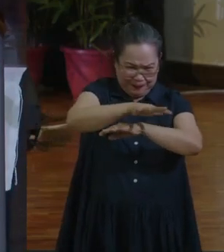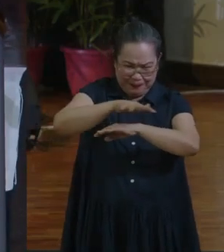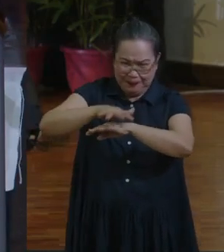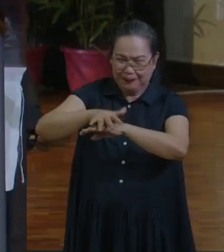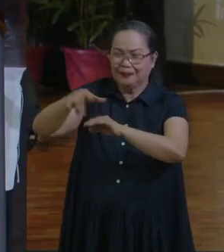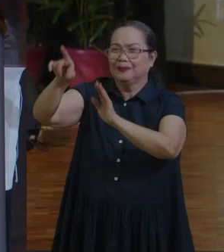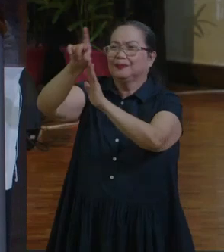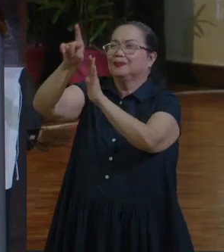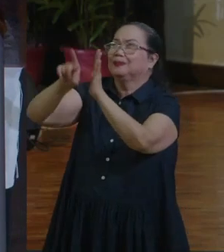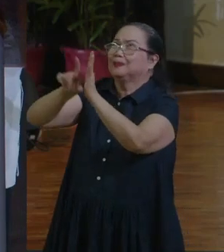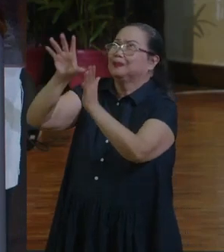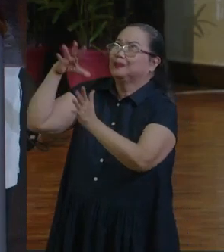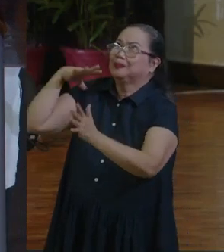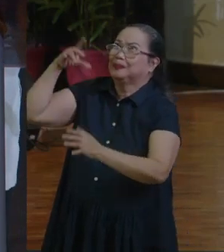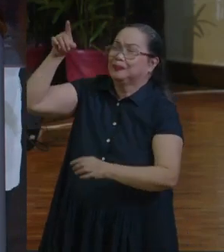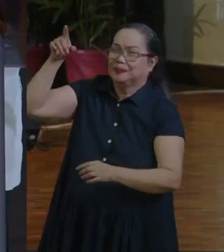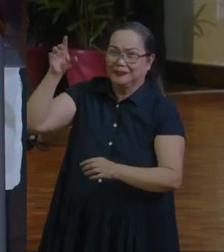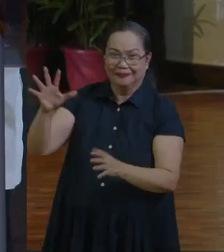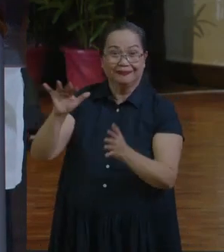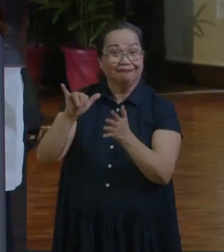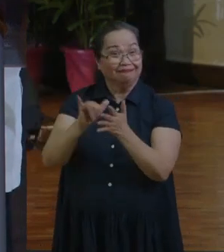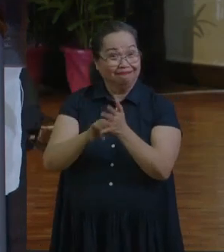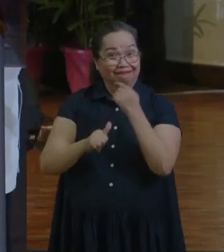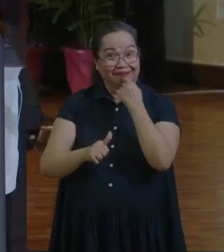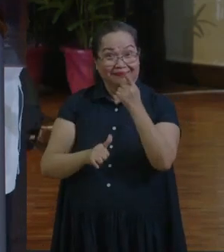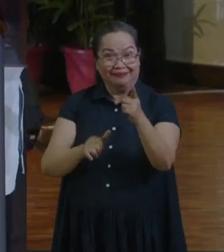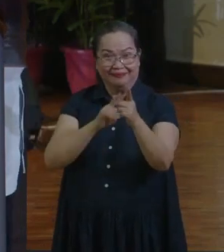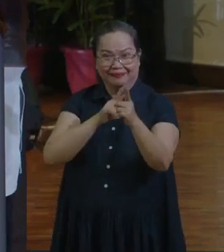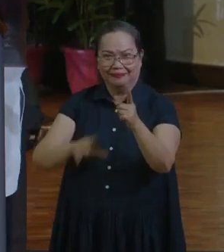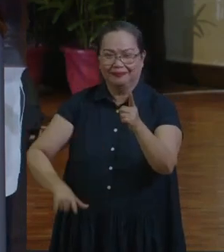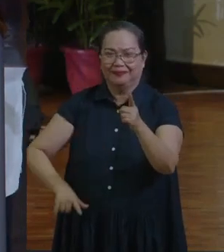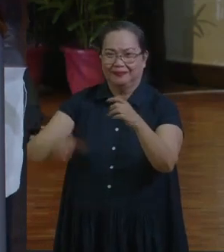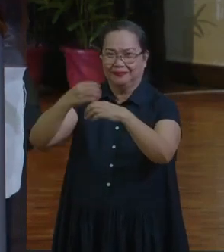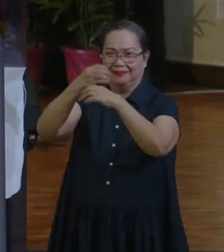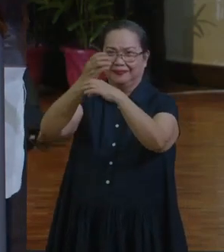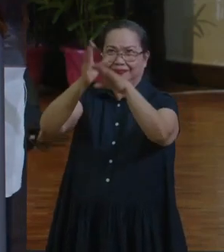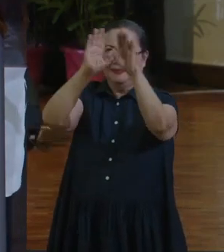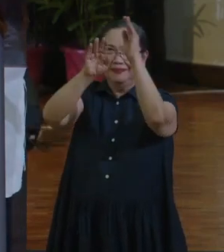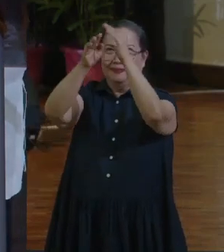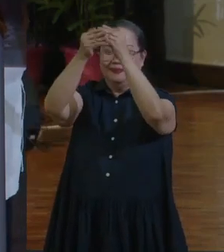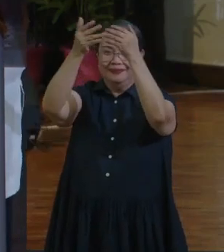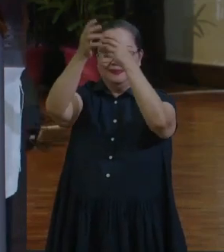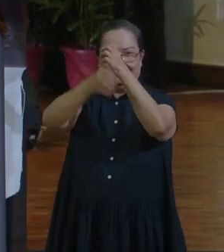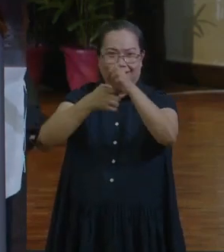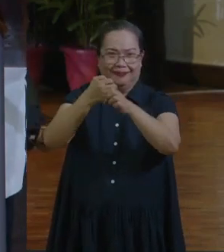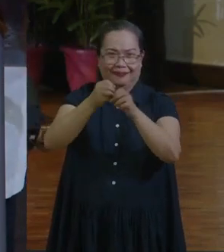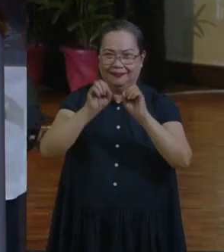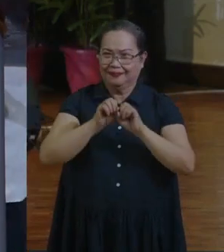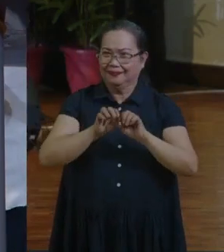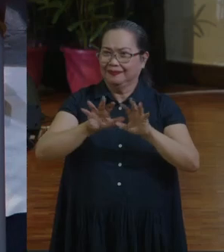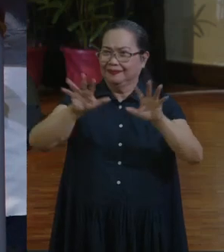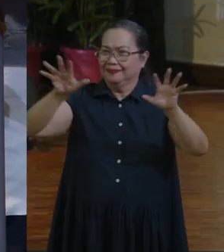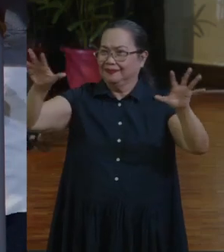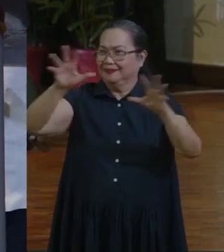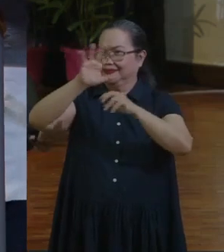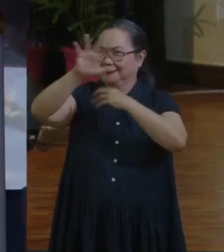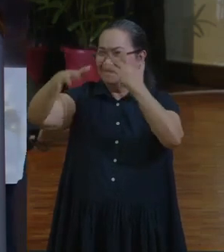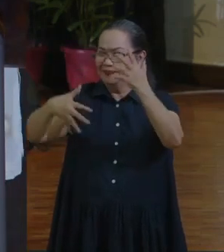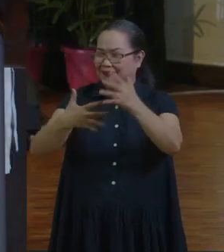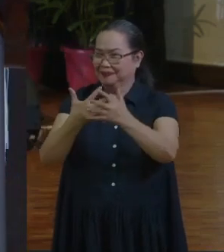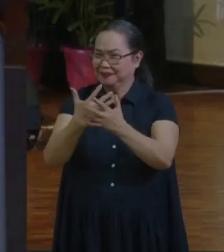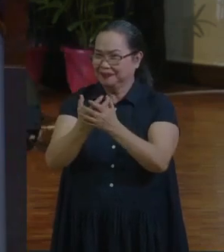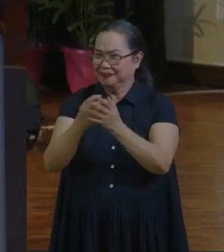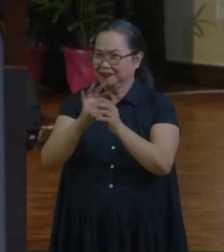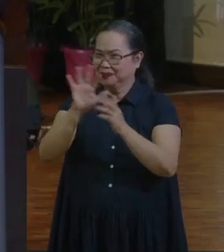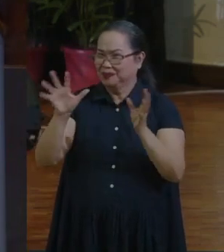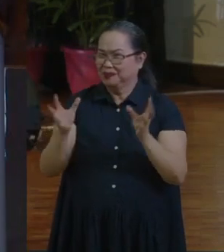law. Thus says the Lord, who created the heavens and stretched them out, who spread out the earth and what comes